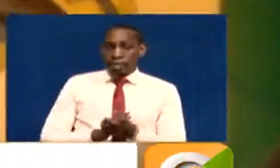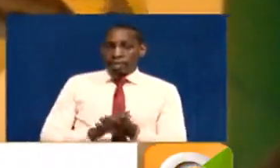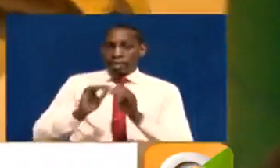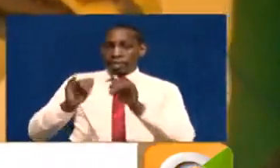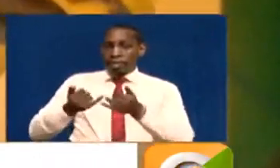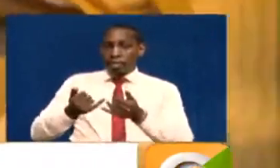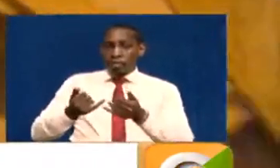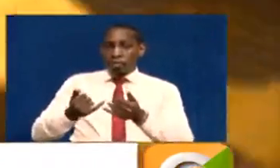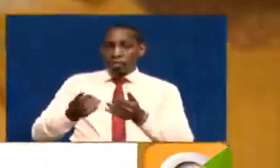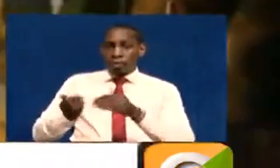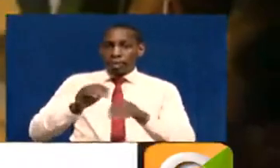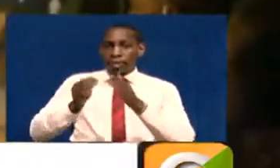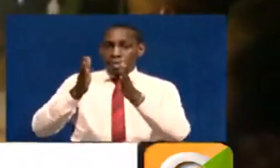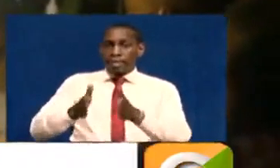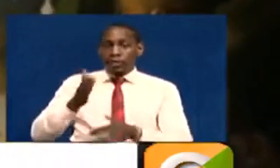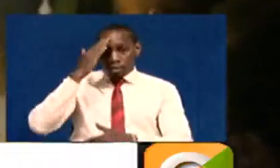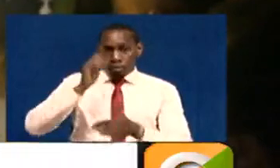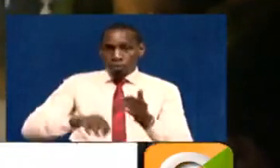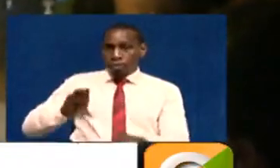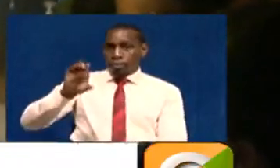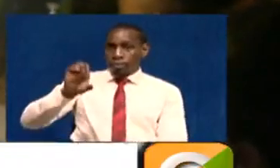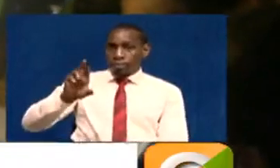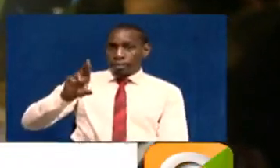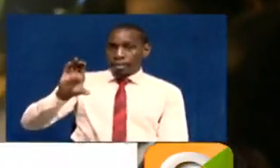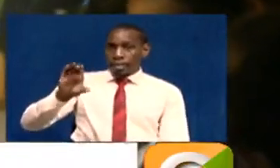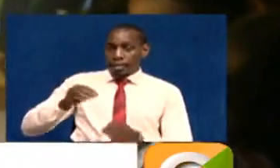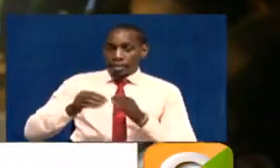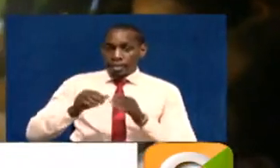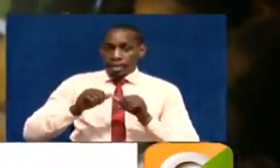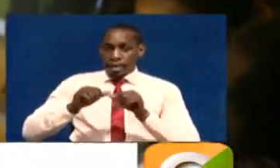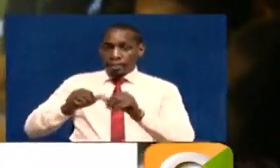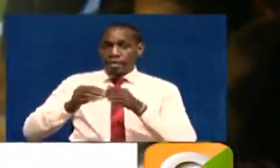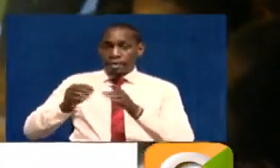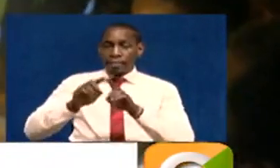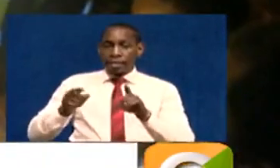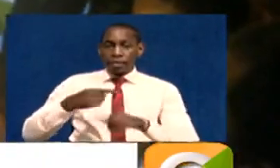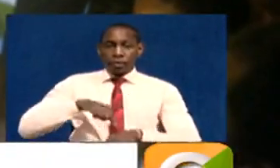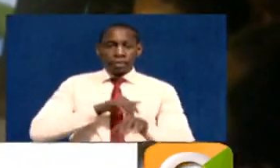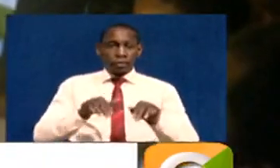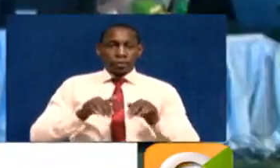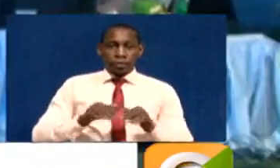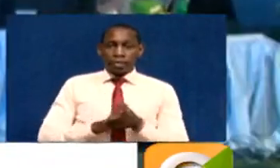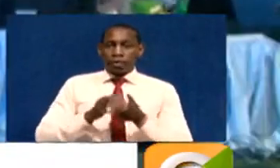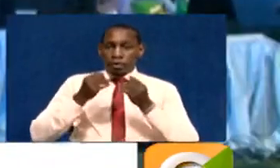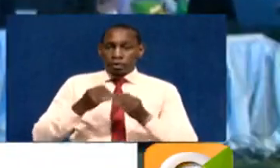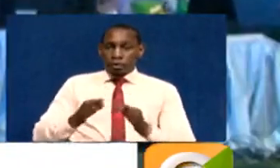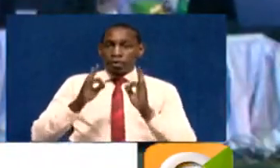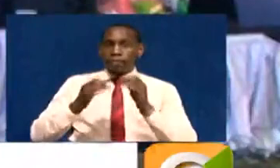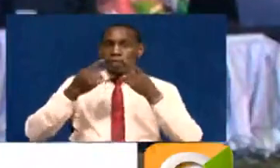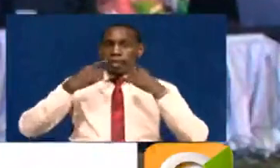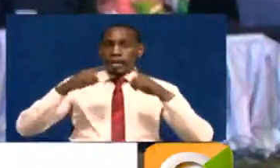whoever will be elected. We know so far that Eric Njeru has maintained a lead, but we will be waiting for the formal